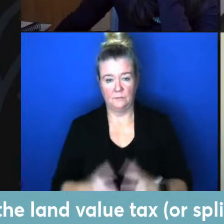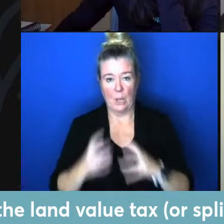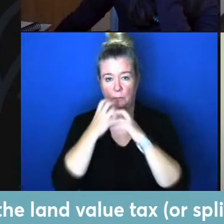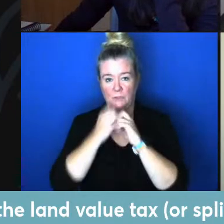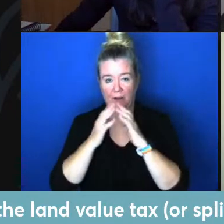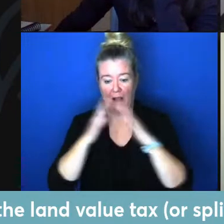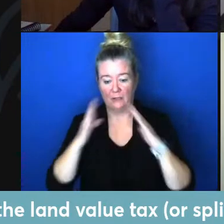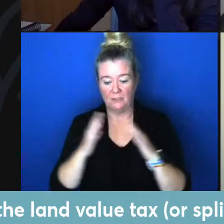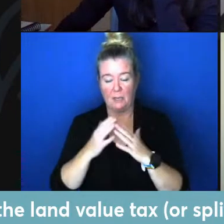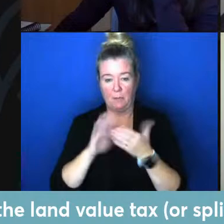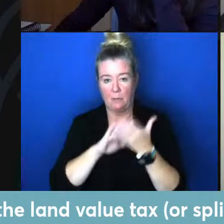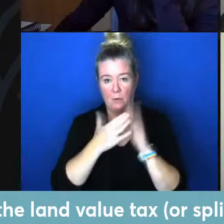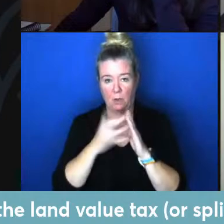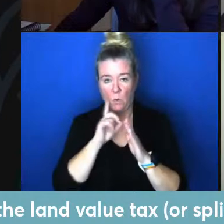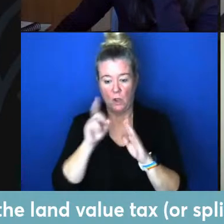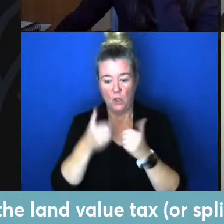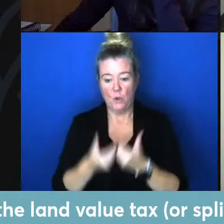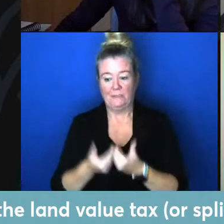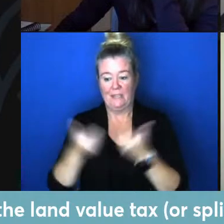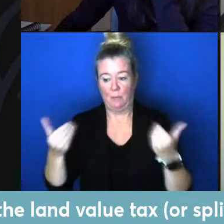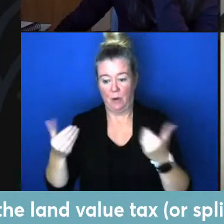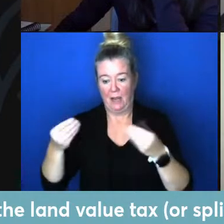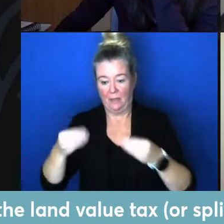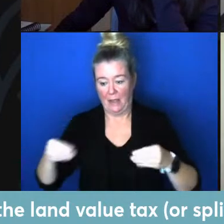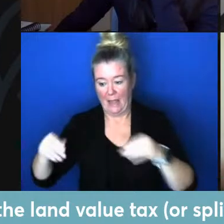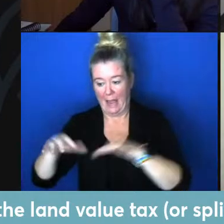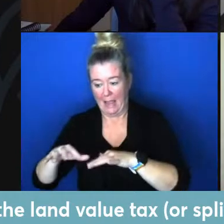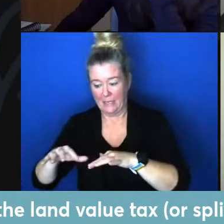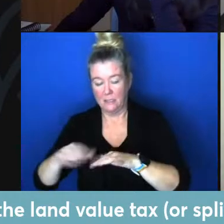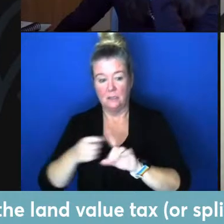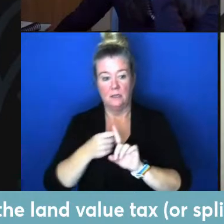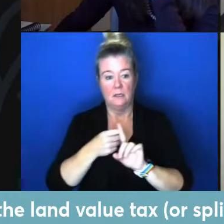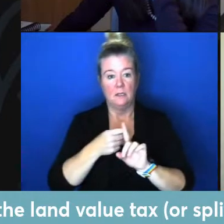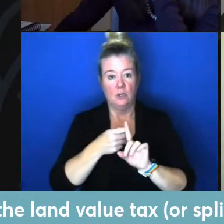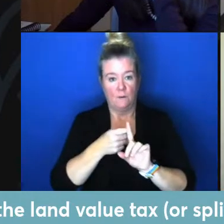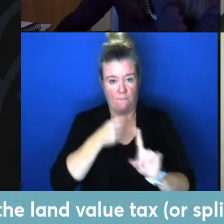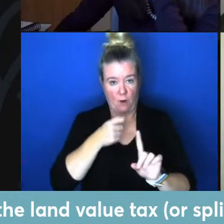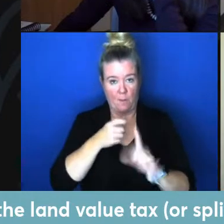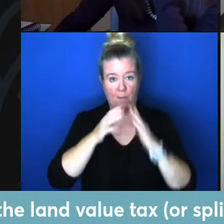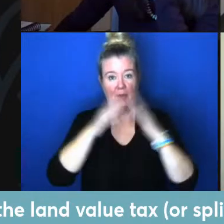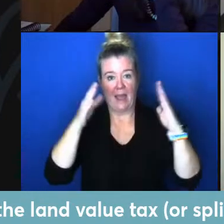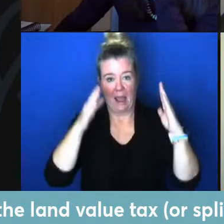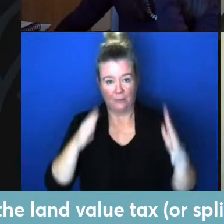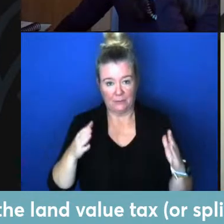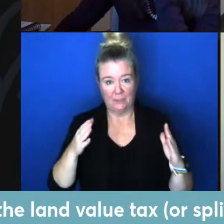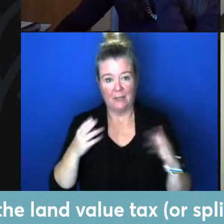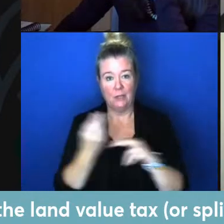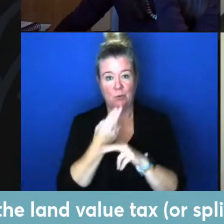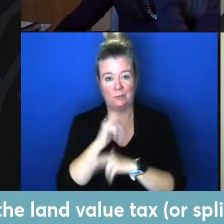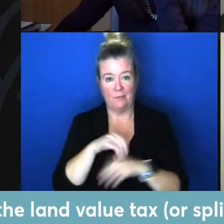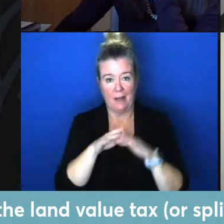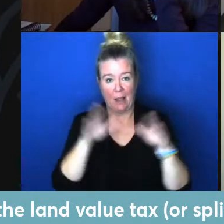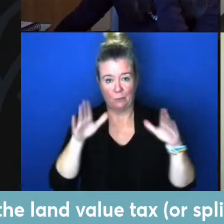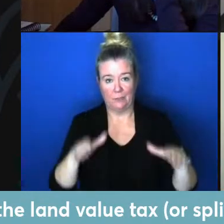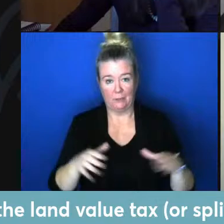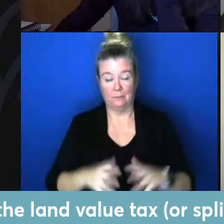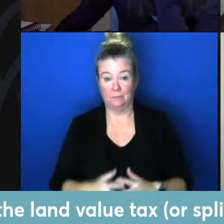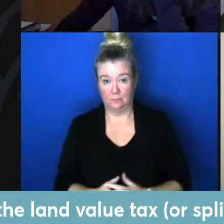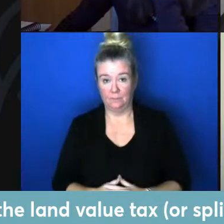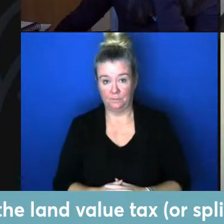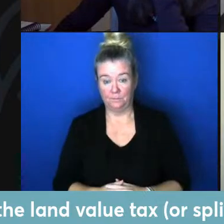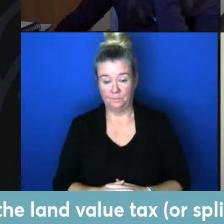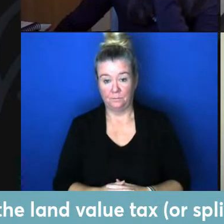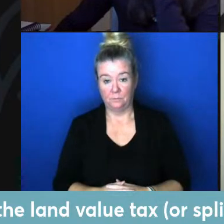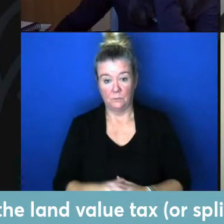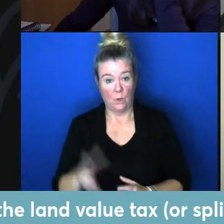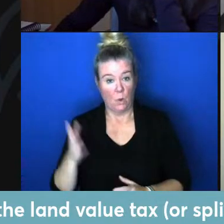land trust, where again, you separate the land from the housing and use of that housing. Why